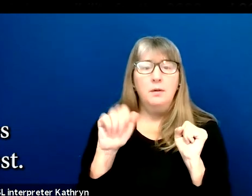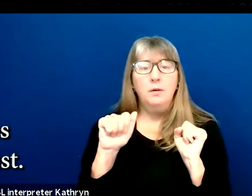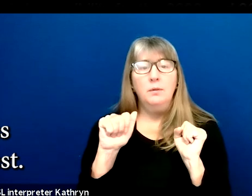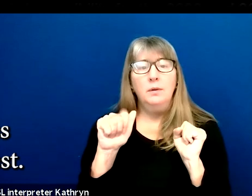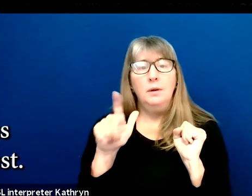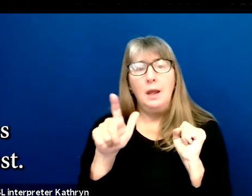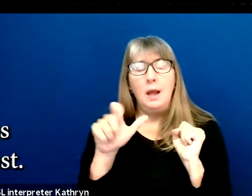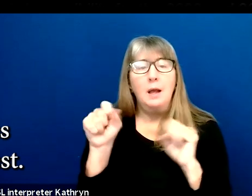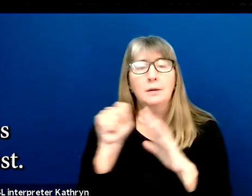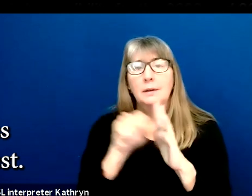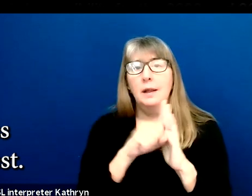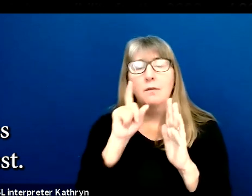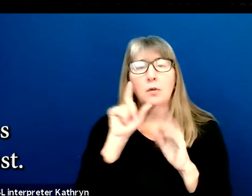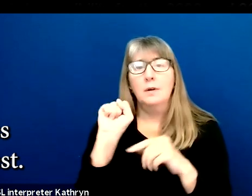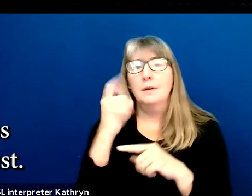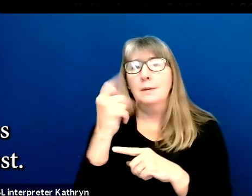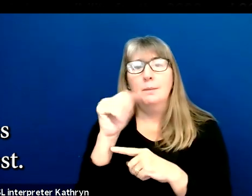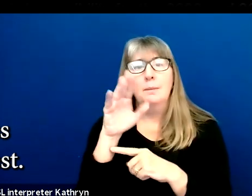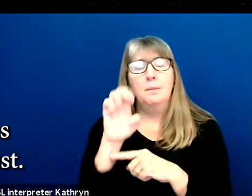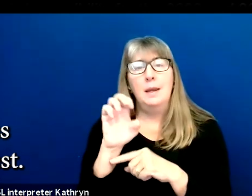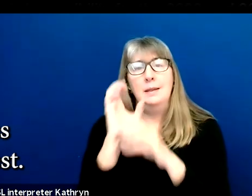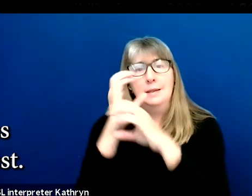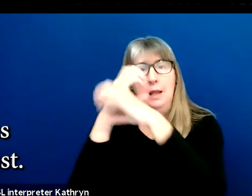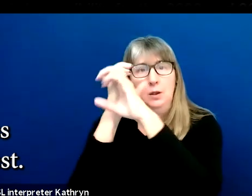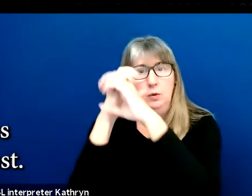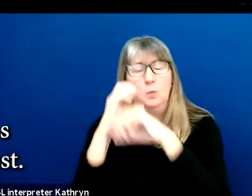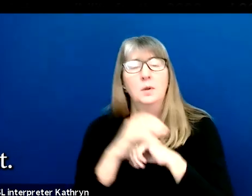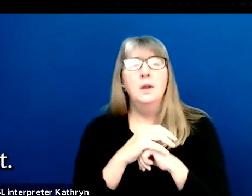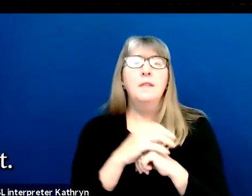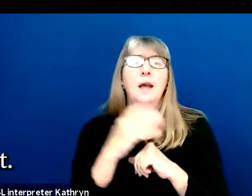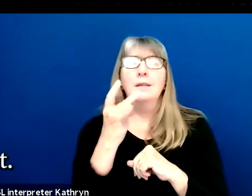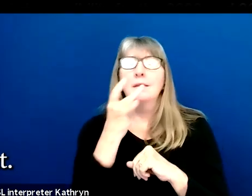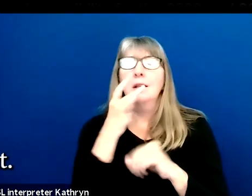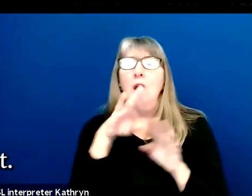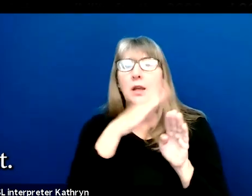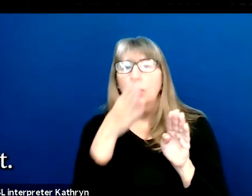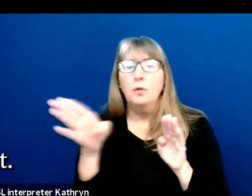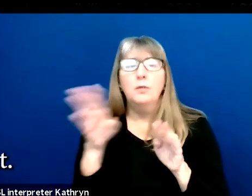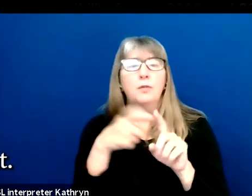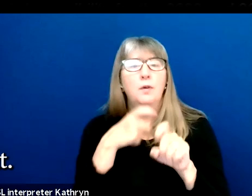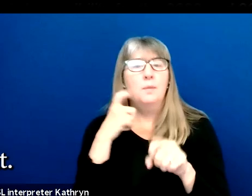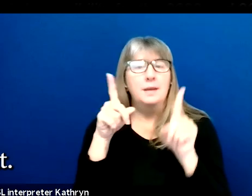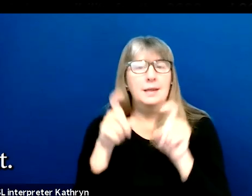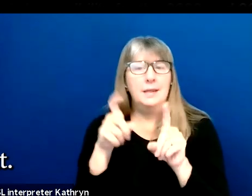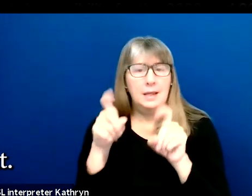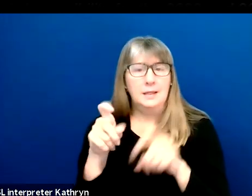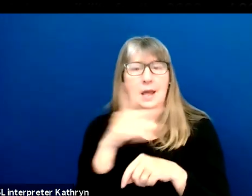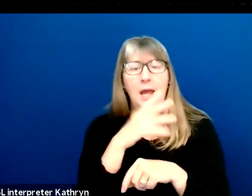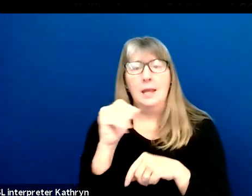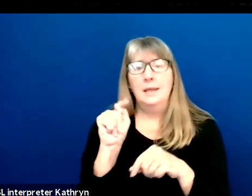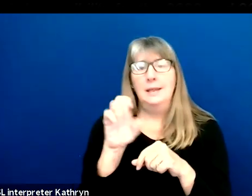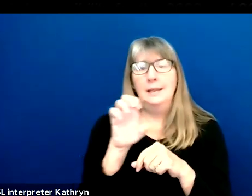was optimized for data that MAST holds, namely light curves from the TESS and Kepler missions. It's under active